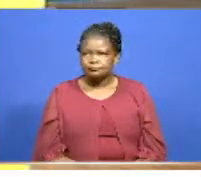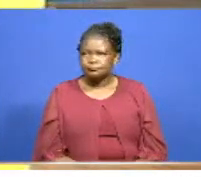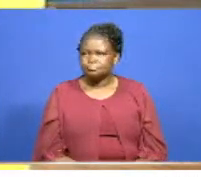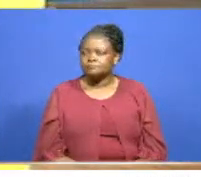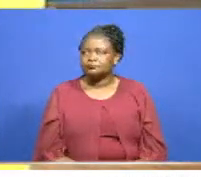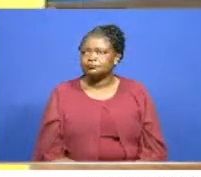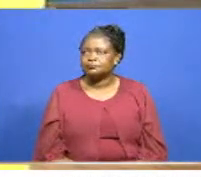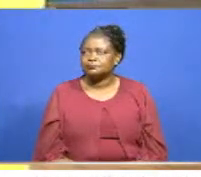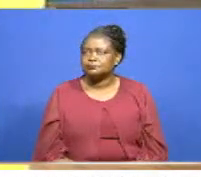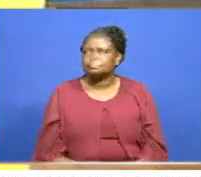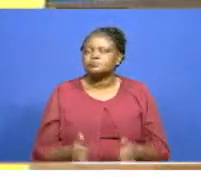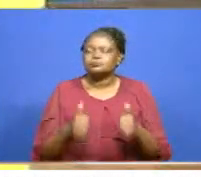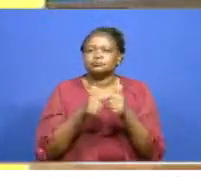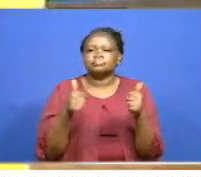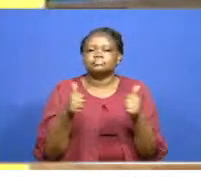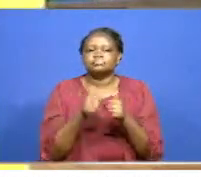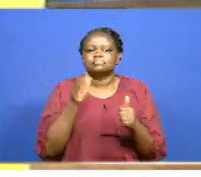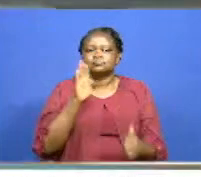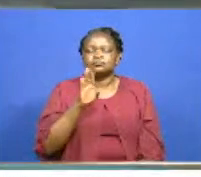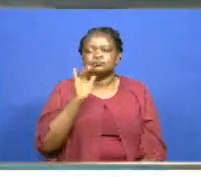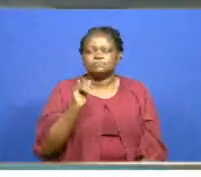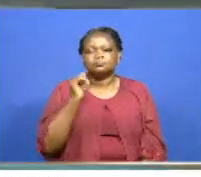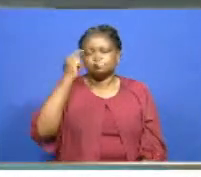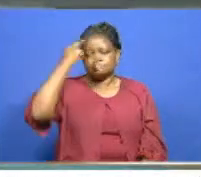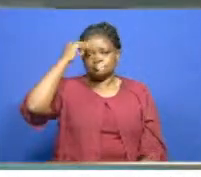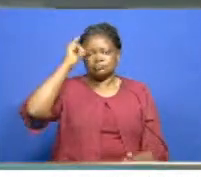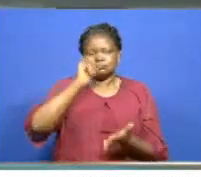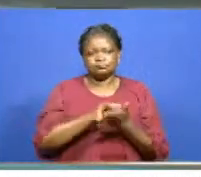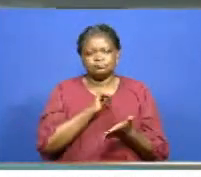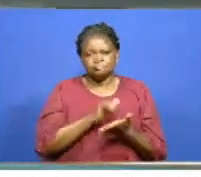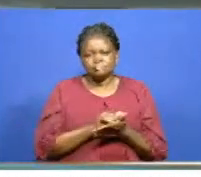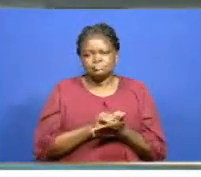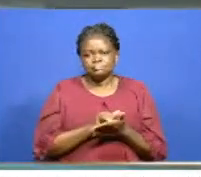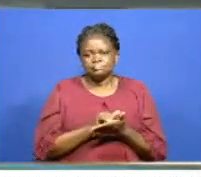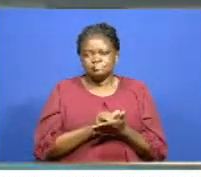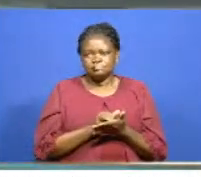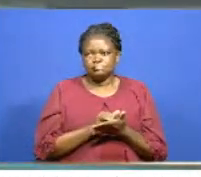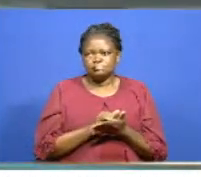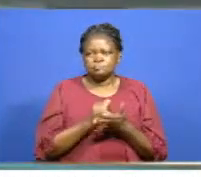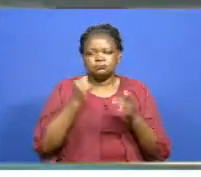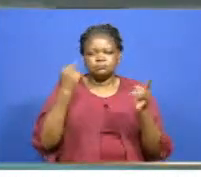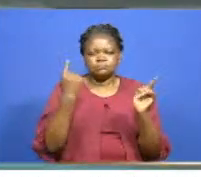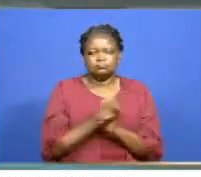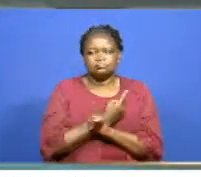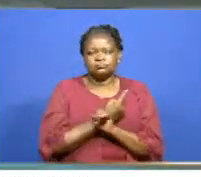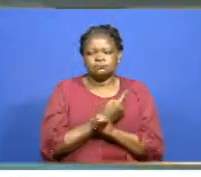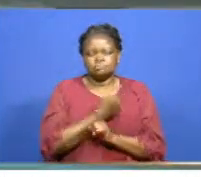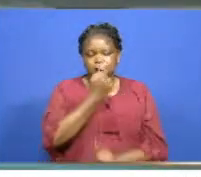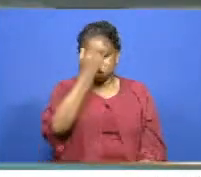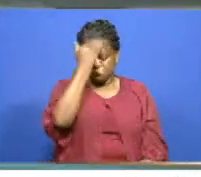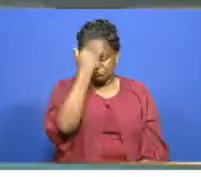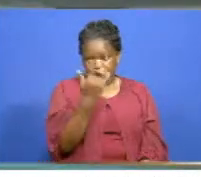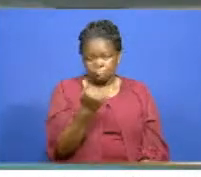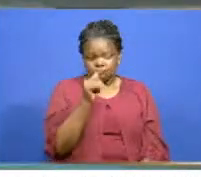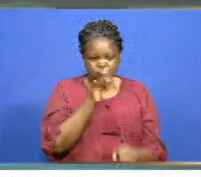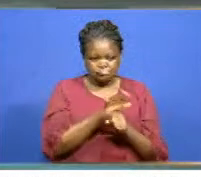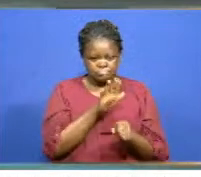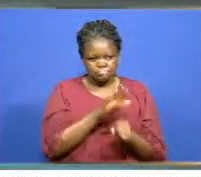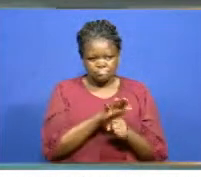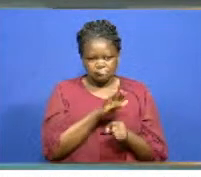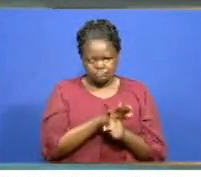Well, in terms of the BBI, I think that it's a little bit of a different ballgame, because many of